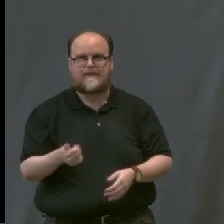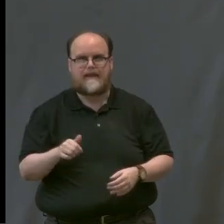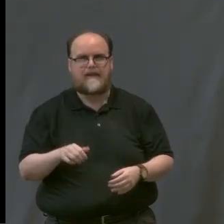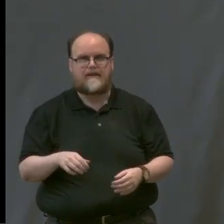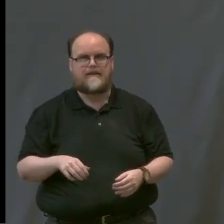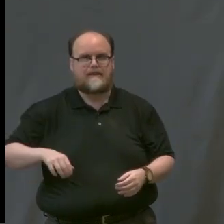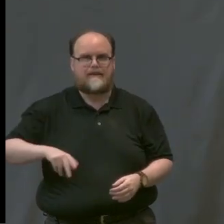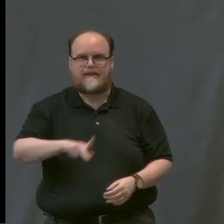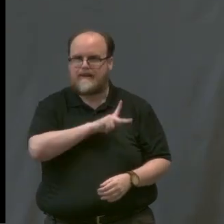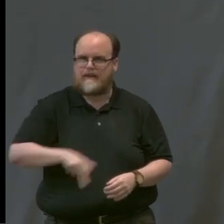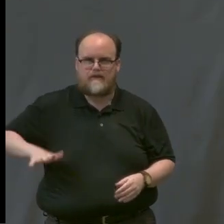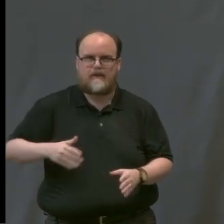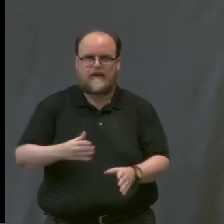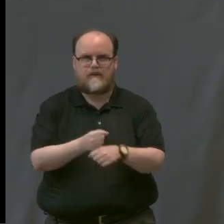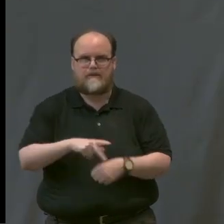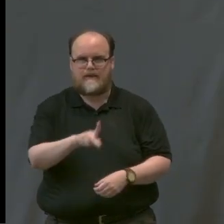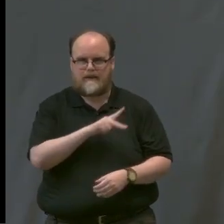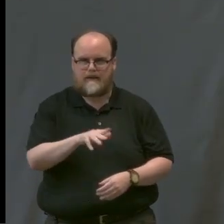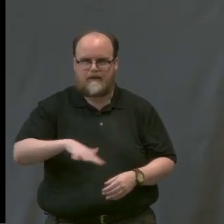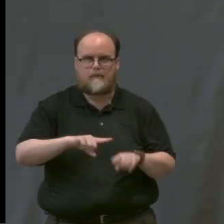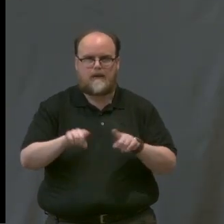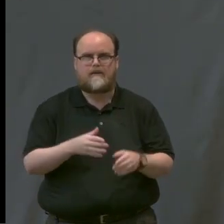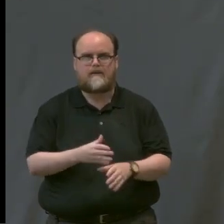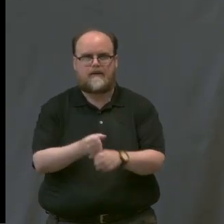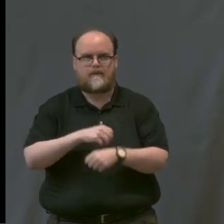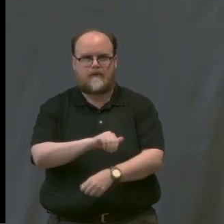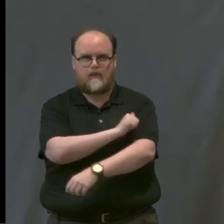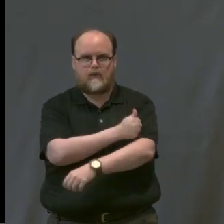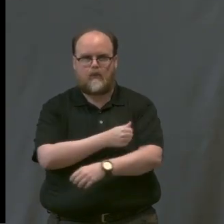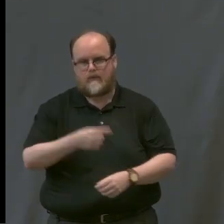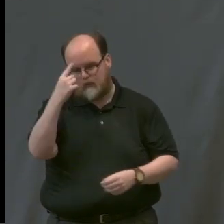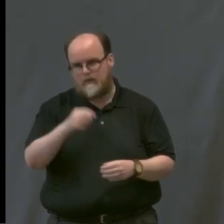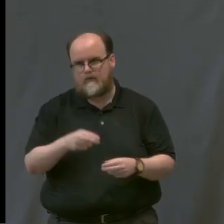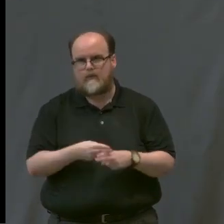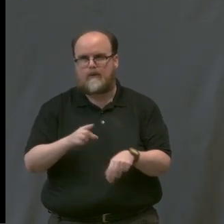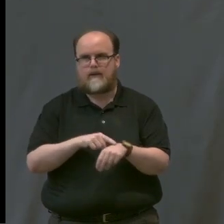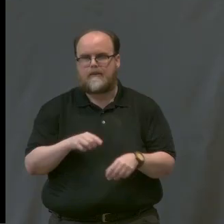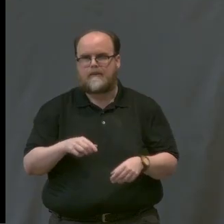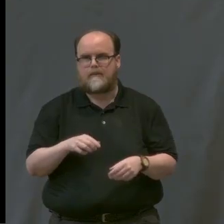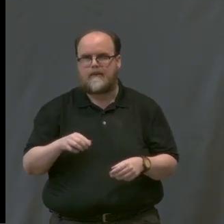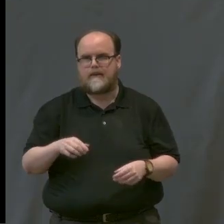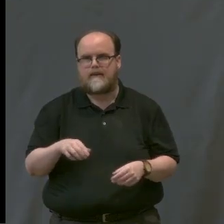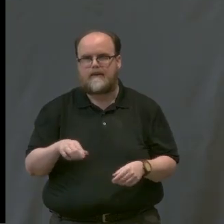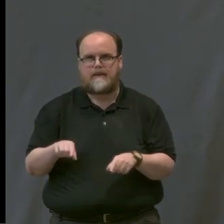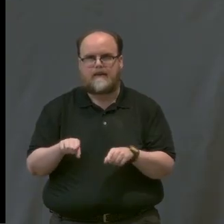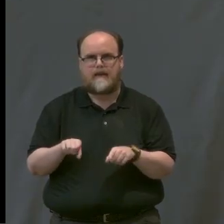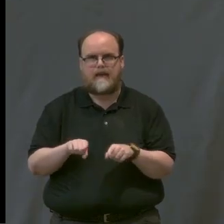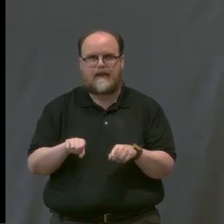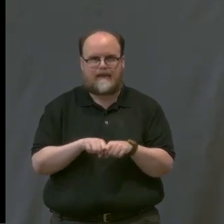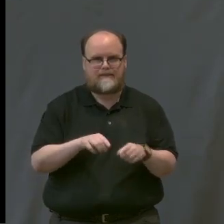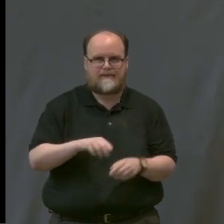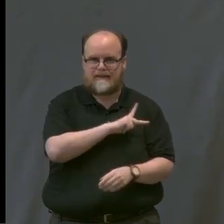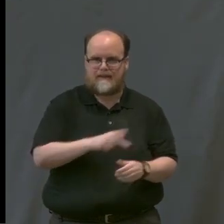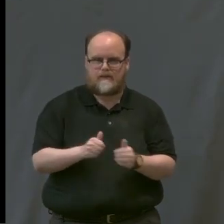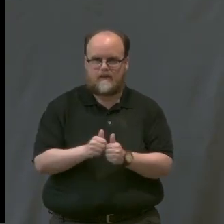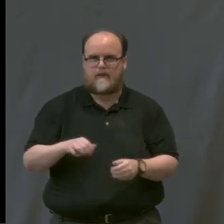kingdom as of yet, but they received authority for 1 hour as kings with the beast. These are